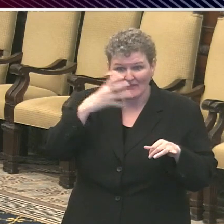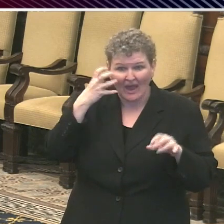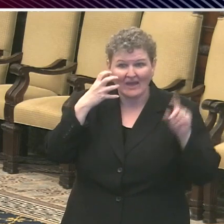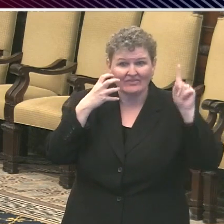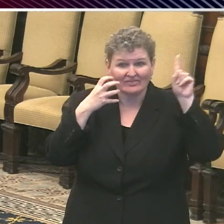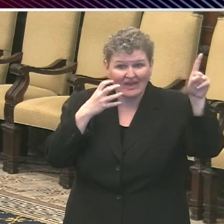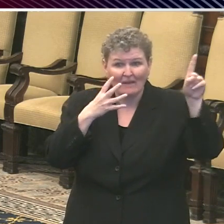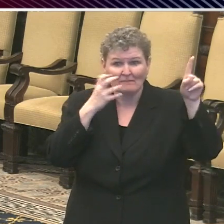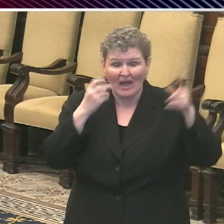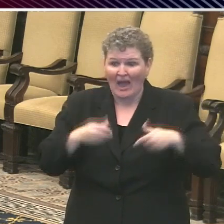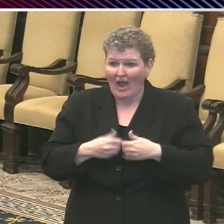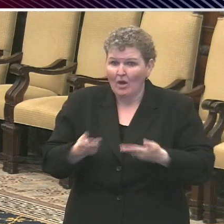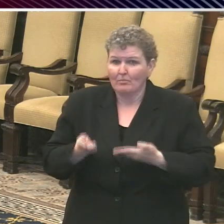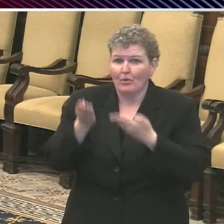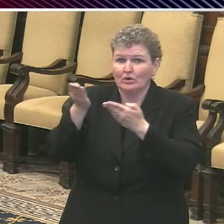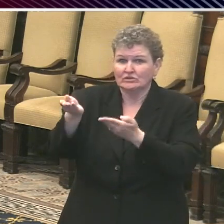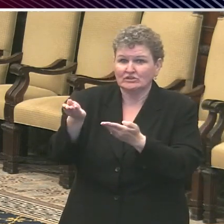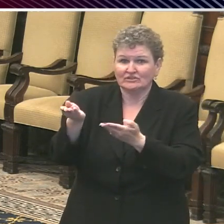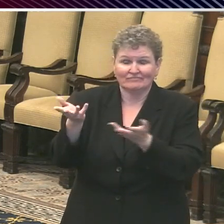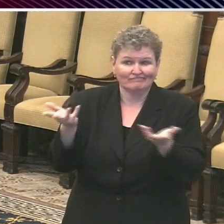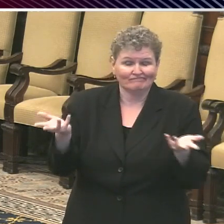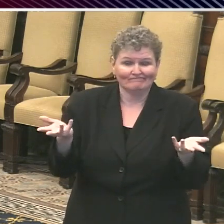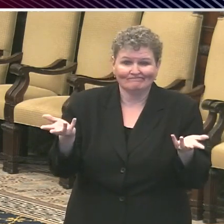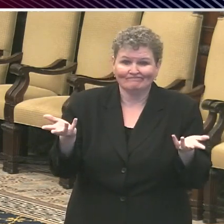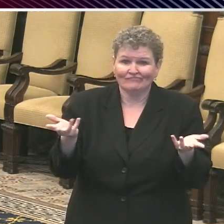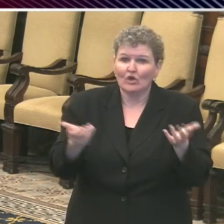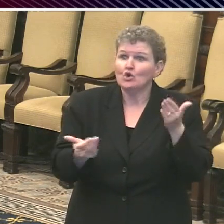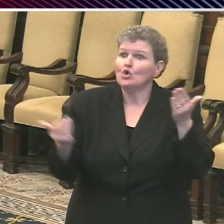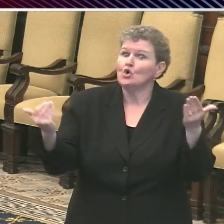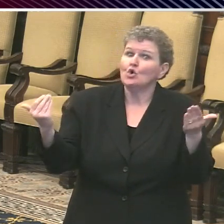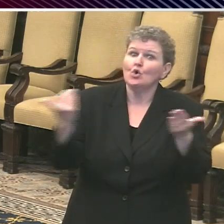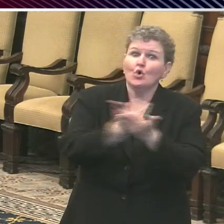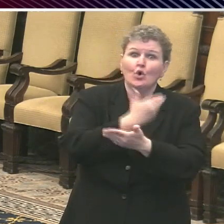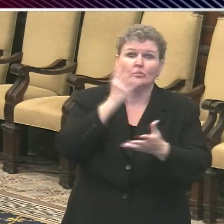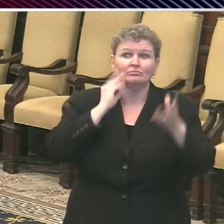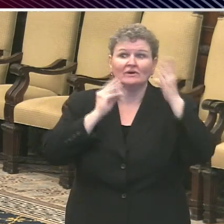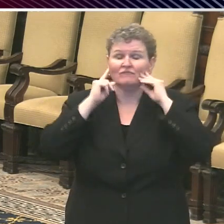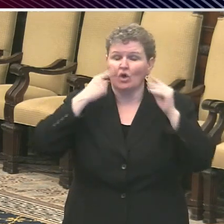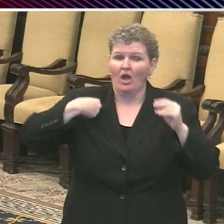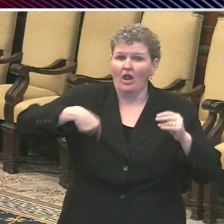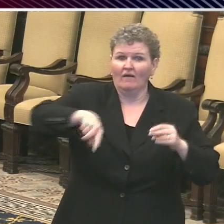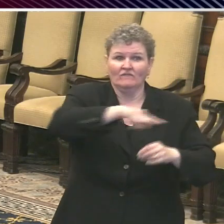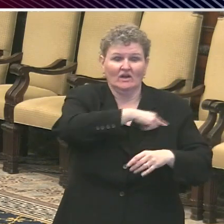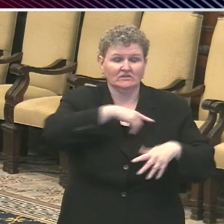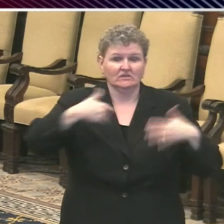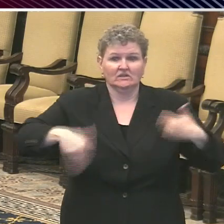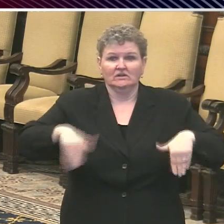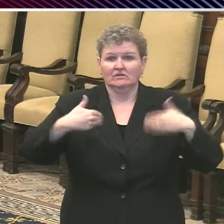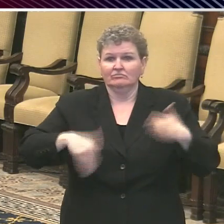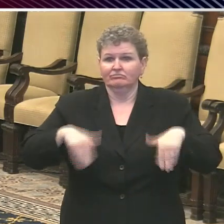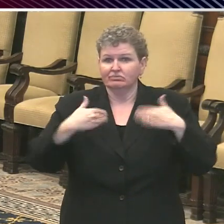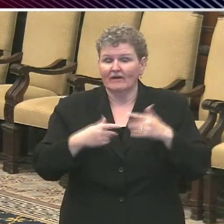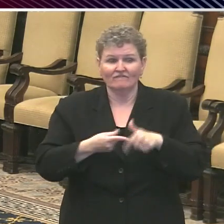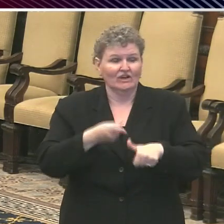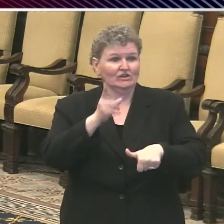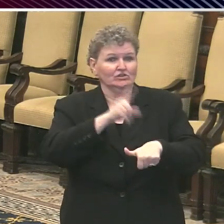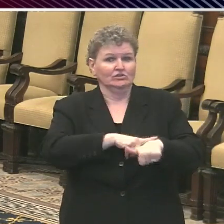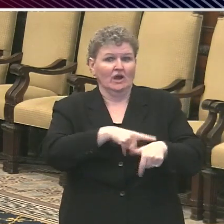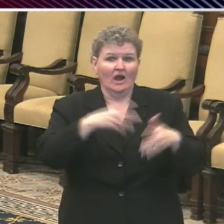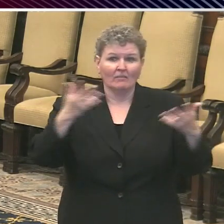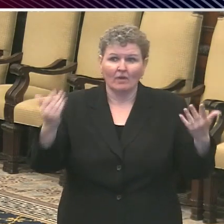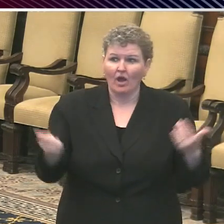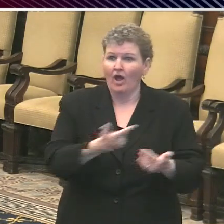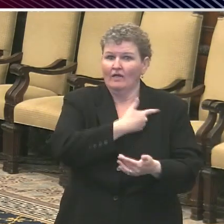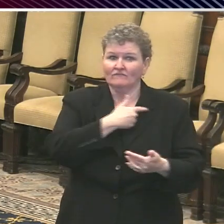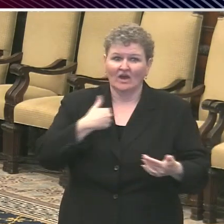an unprecedented and historic budget deficit, we're going to make decisions that are going to have a disparate impact. And what we